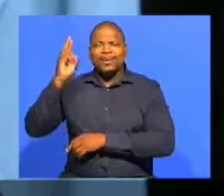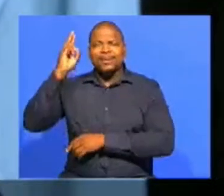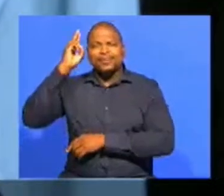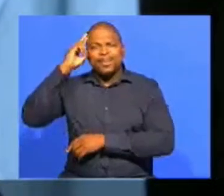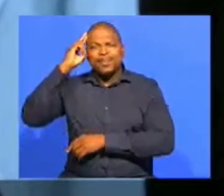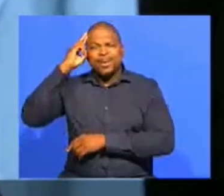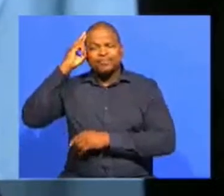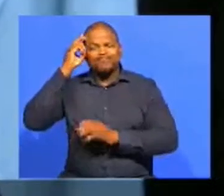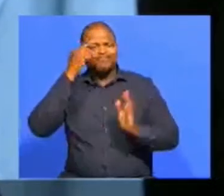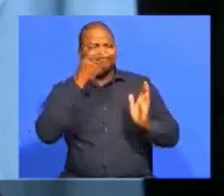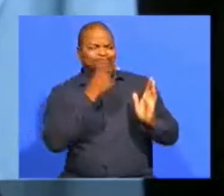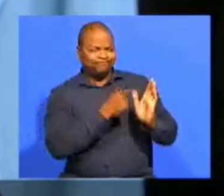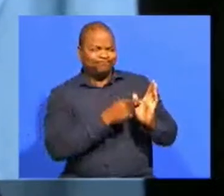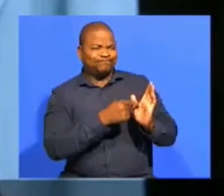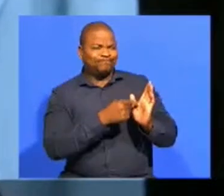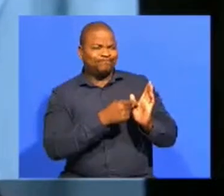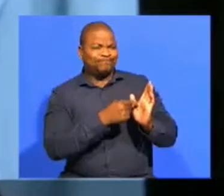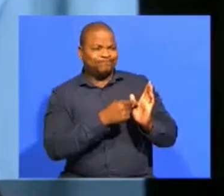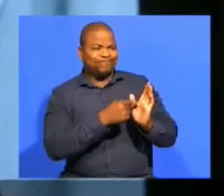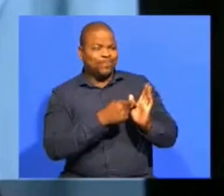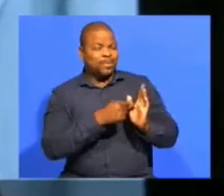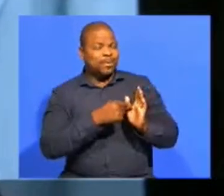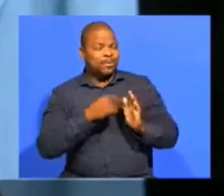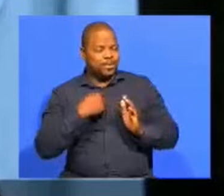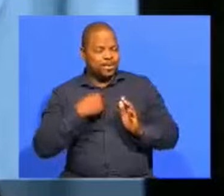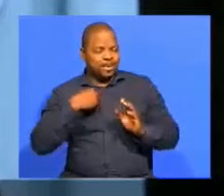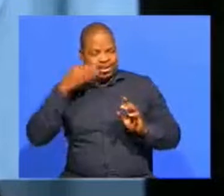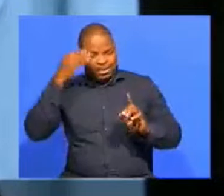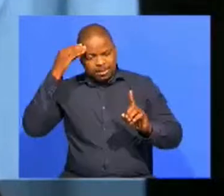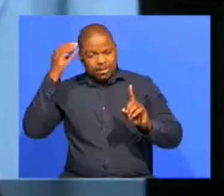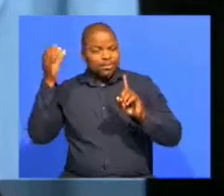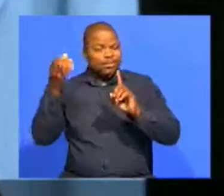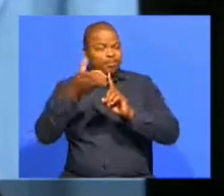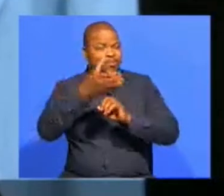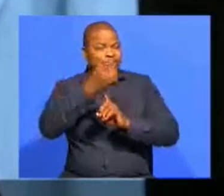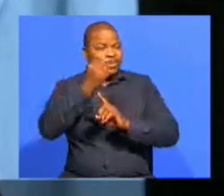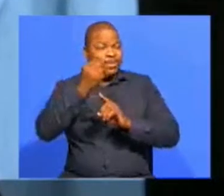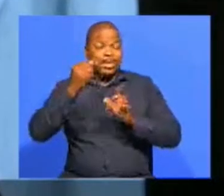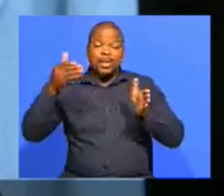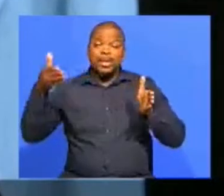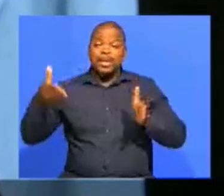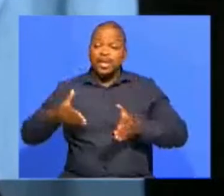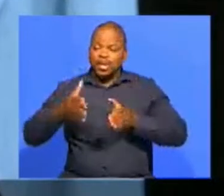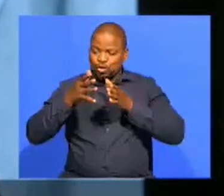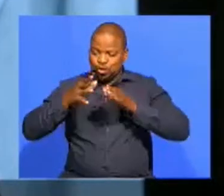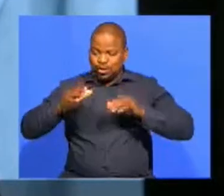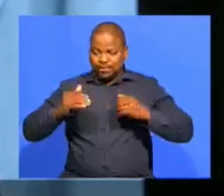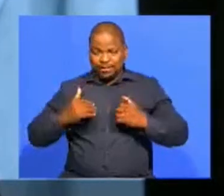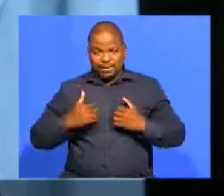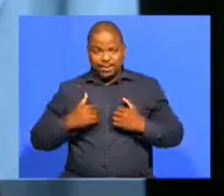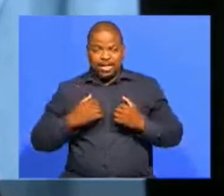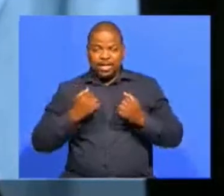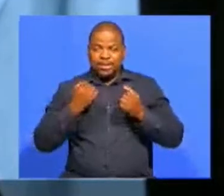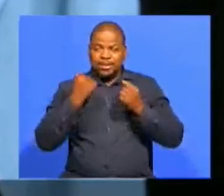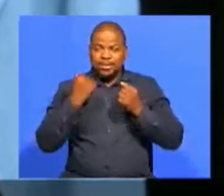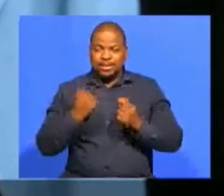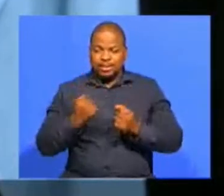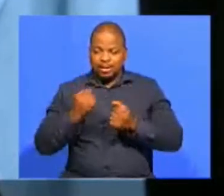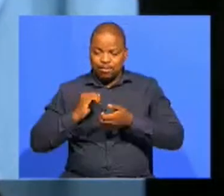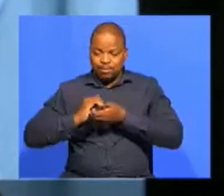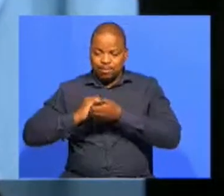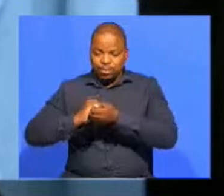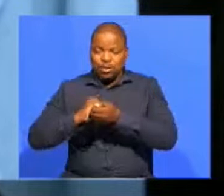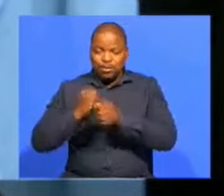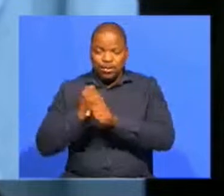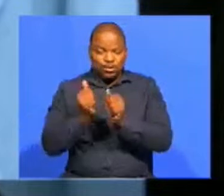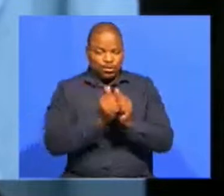this philosophy underpins our aspirations of being here, to strengthen the bonds that